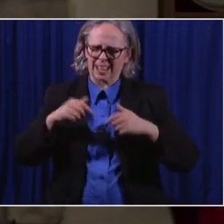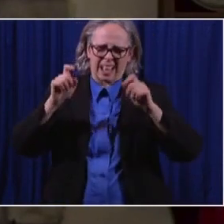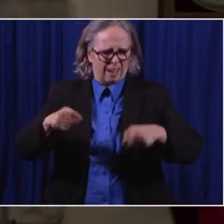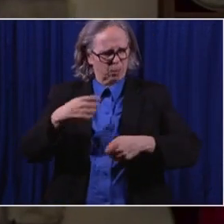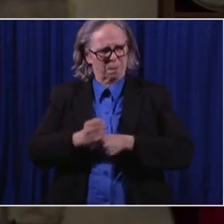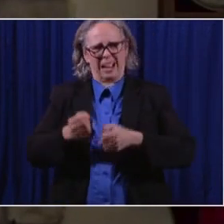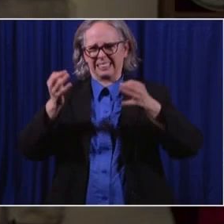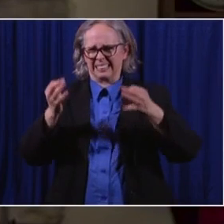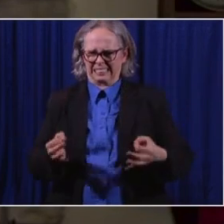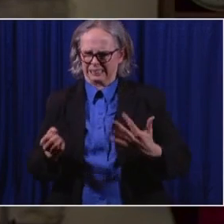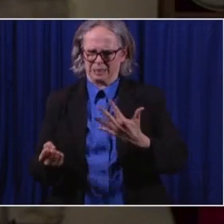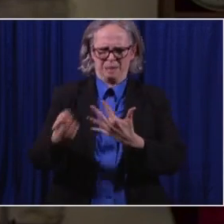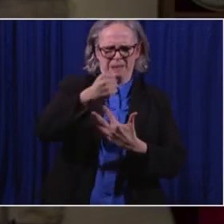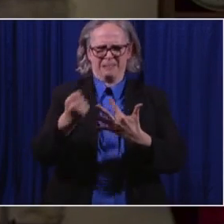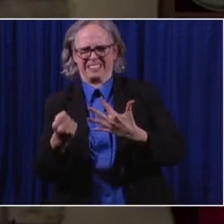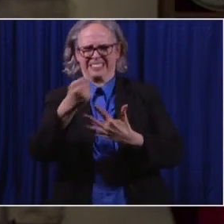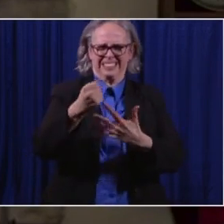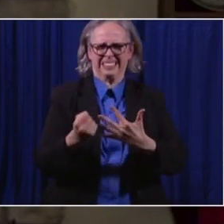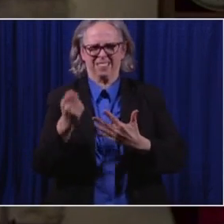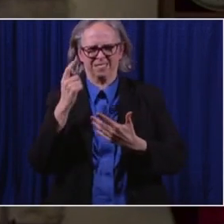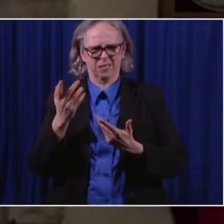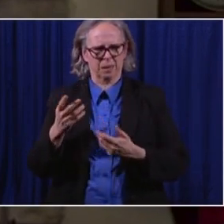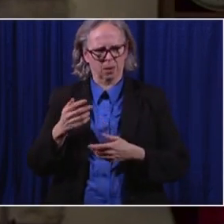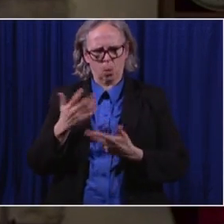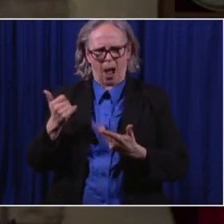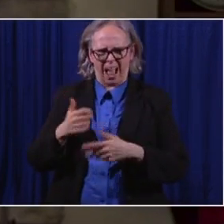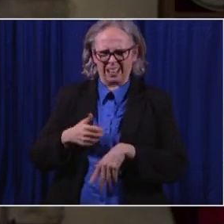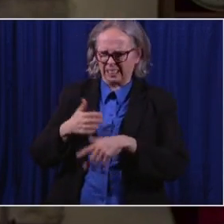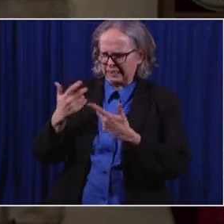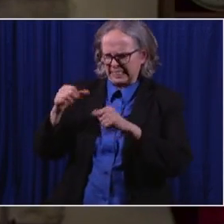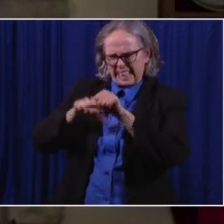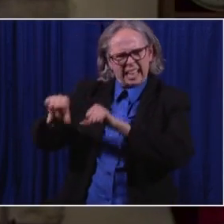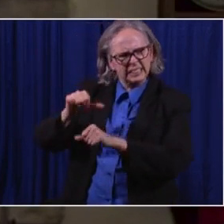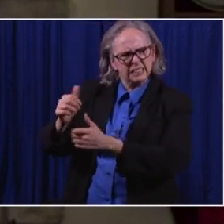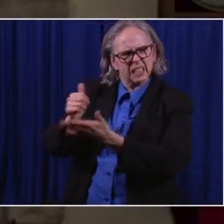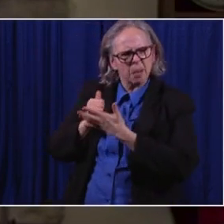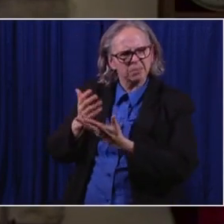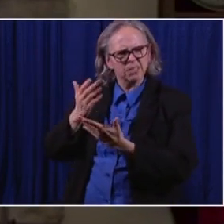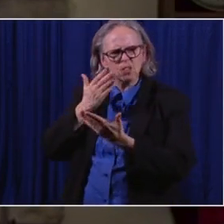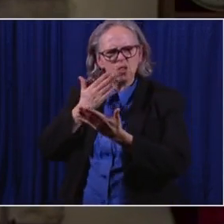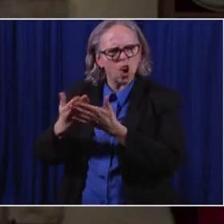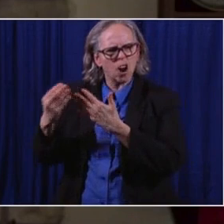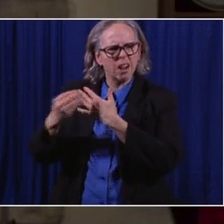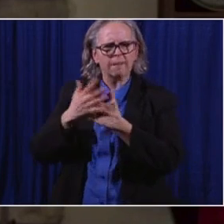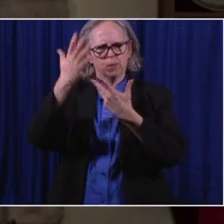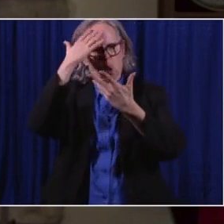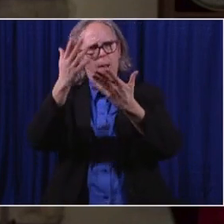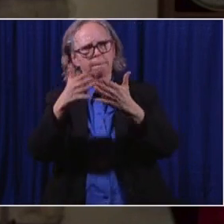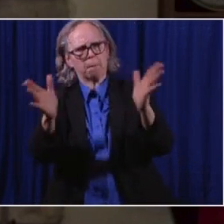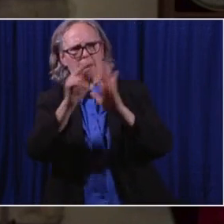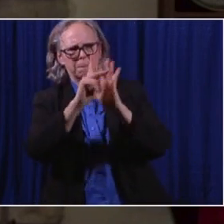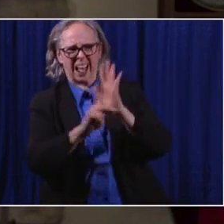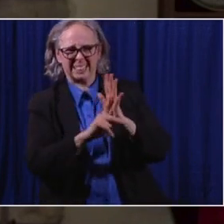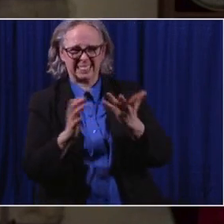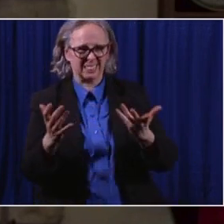think we're grounded in science and we think we're grounded in good public policy. But I don't expect everybody to agree with it, but that's what we're